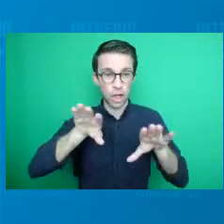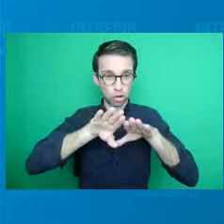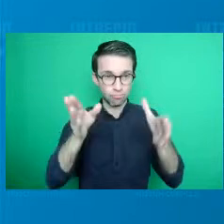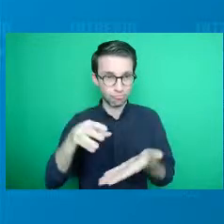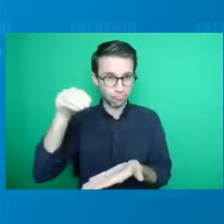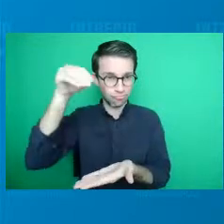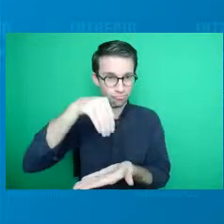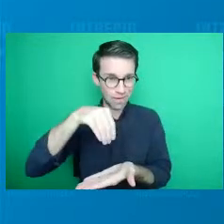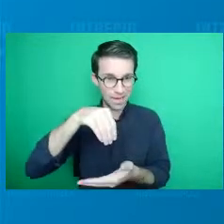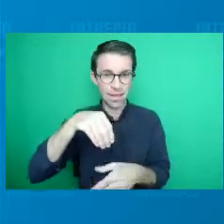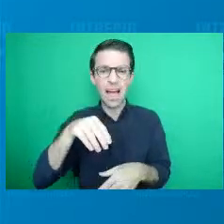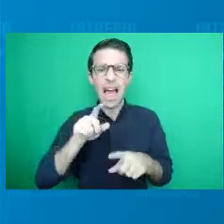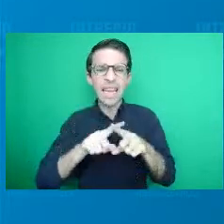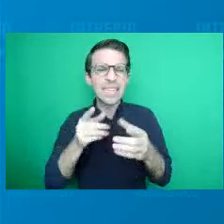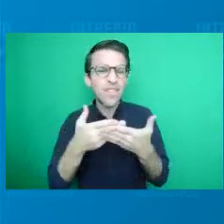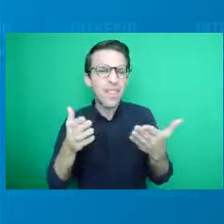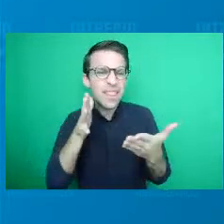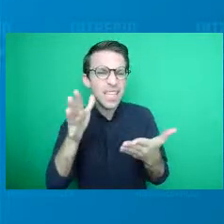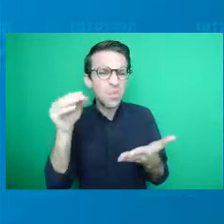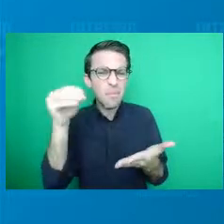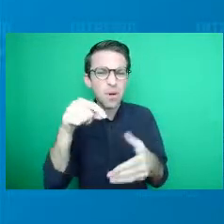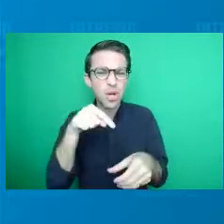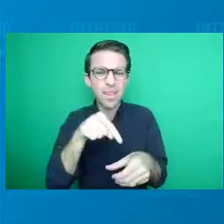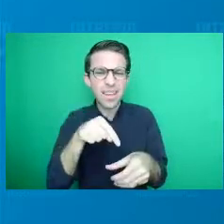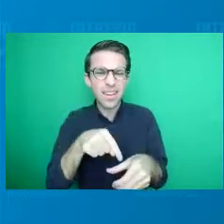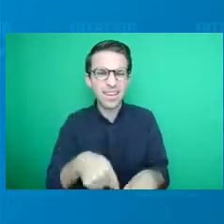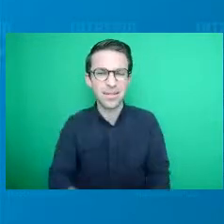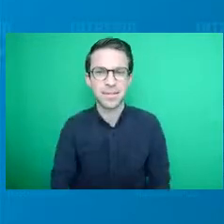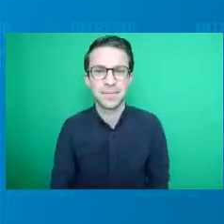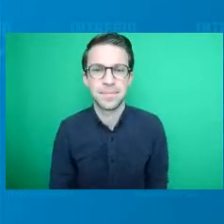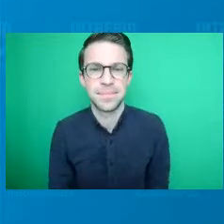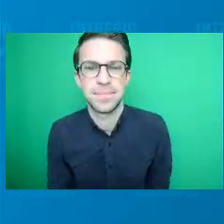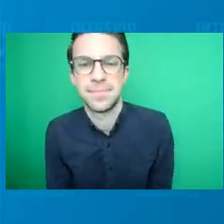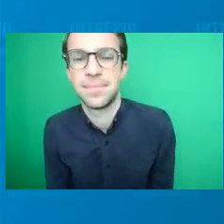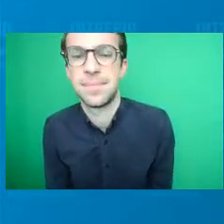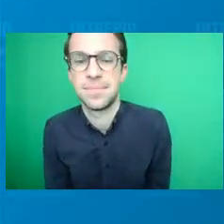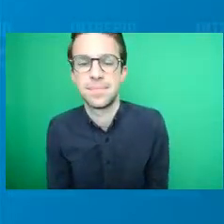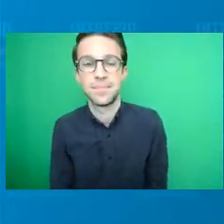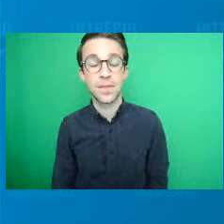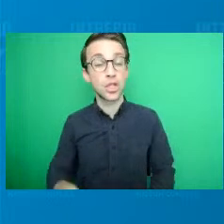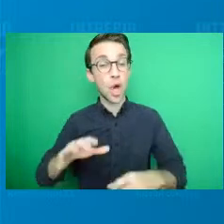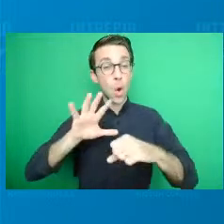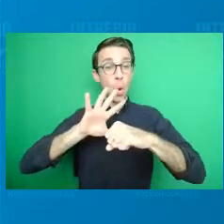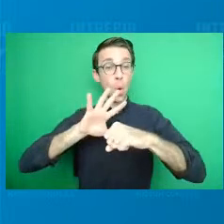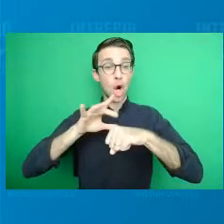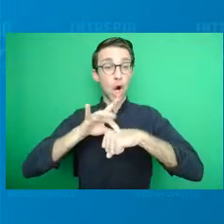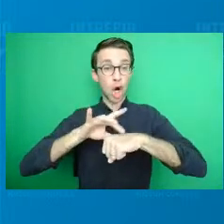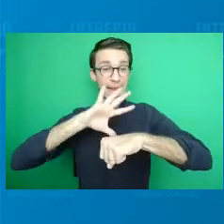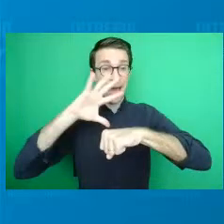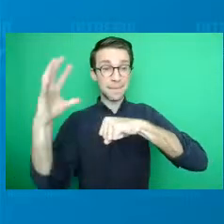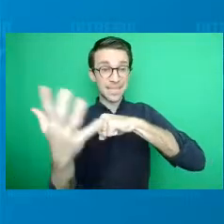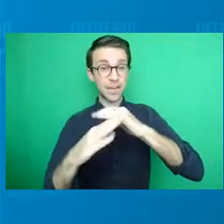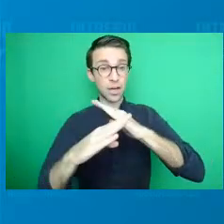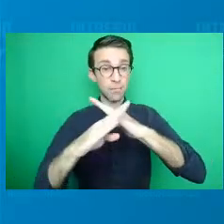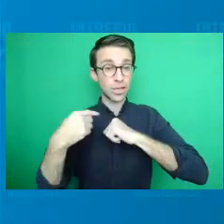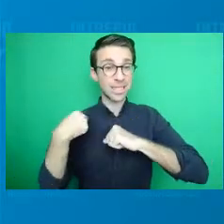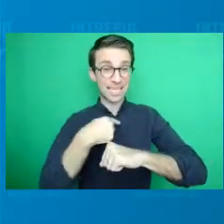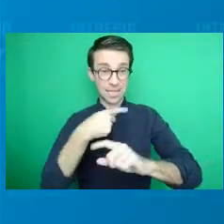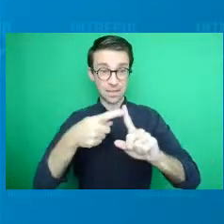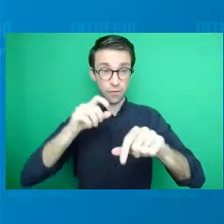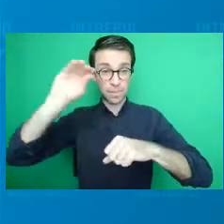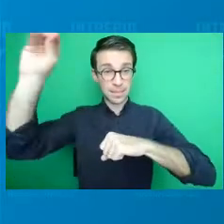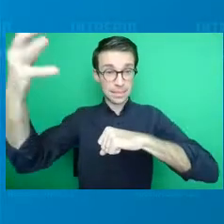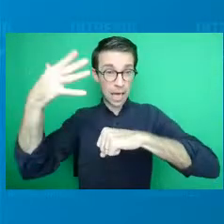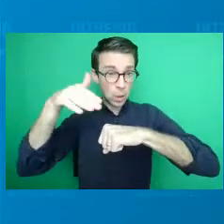going to put into that vacuum chamber. Not only does the Earth's atmosphere protect us from the sun's rays and allow us to have air to breathe, it